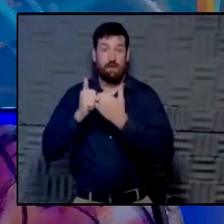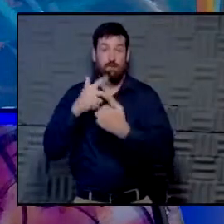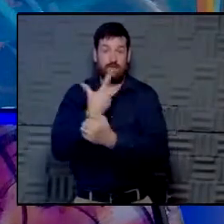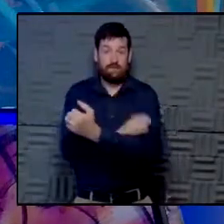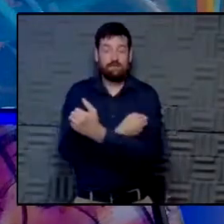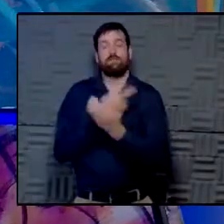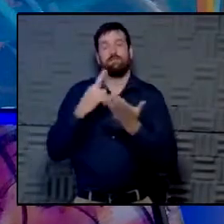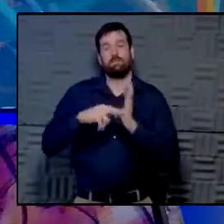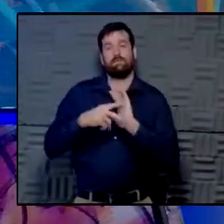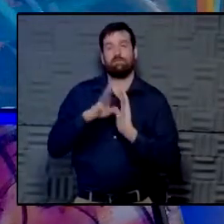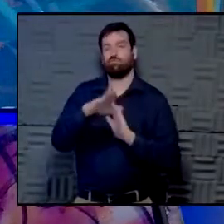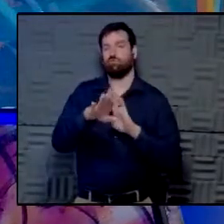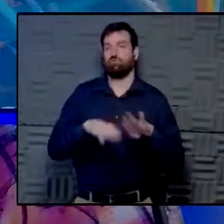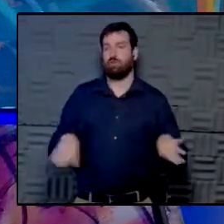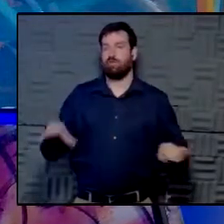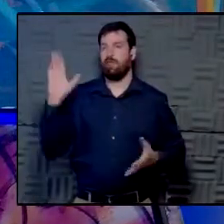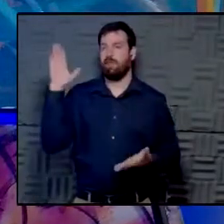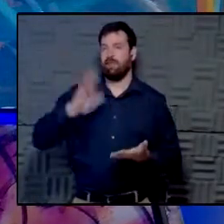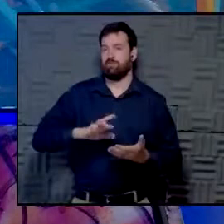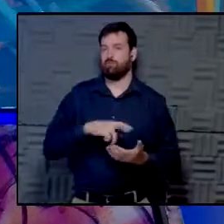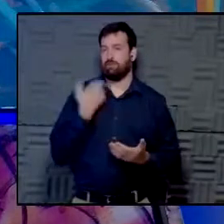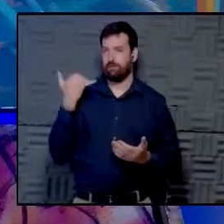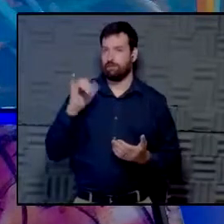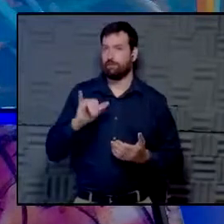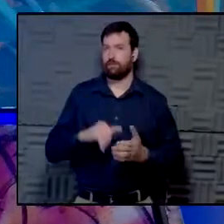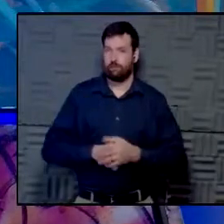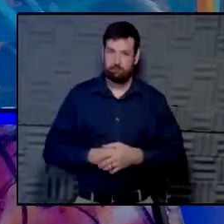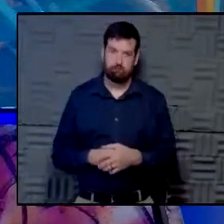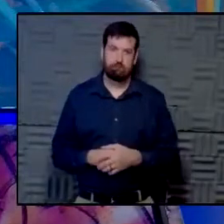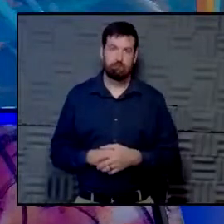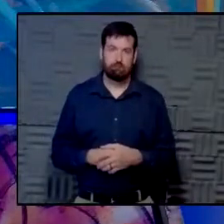that chance that your child will get Miss-C as well.